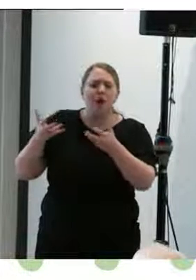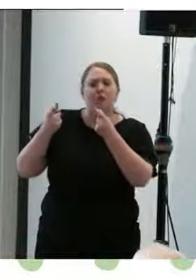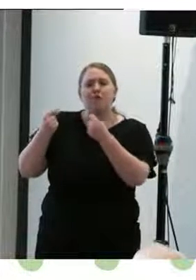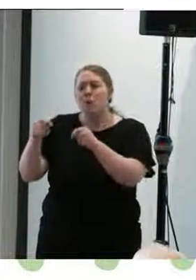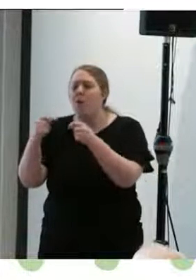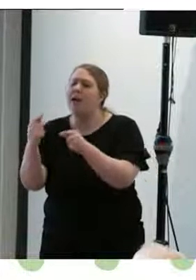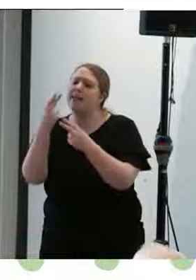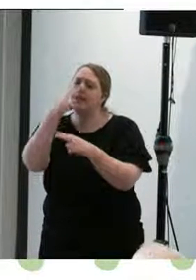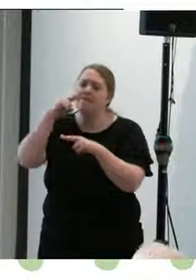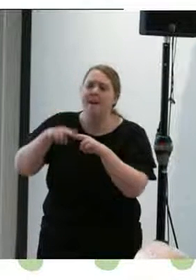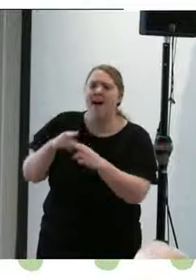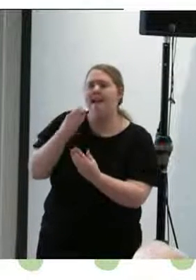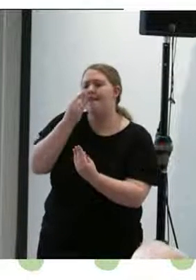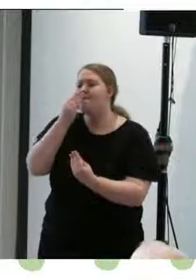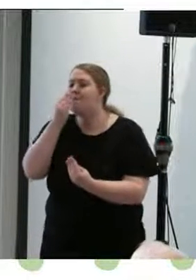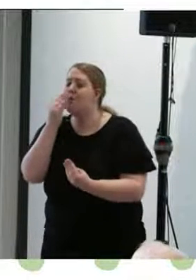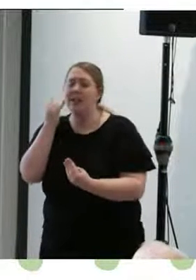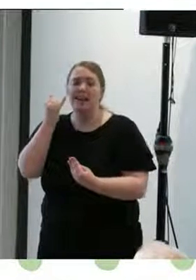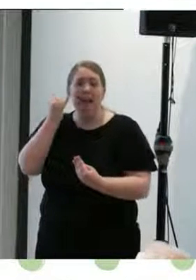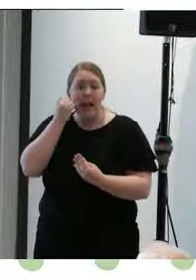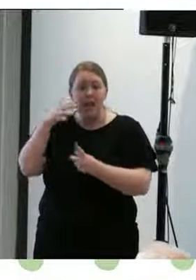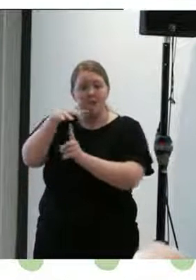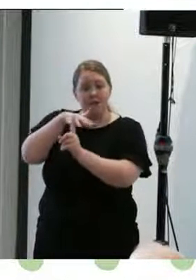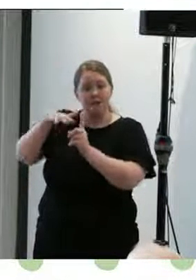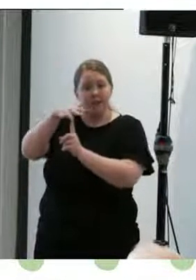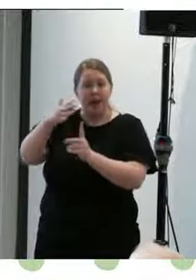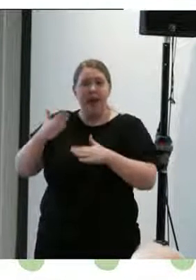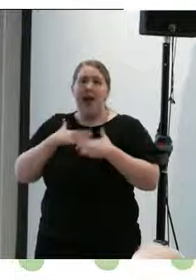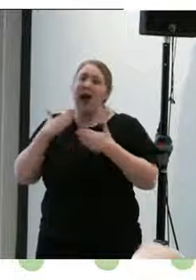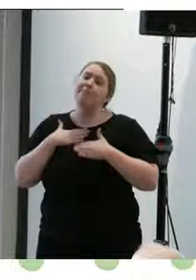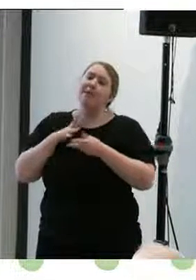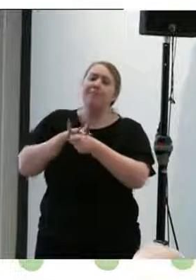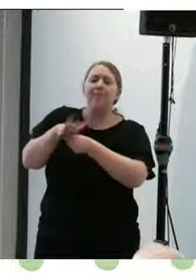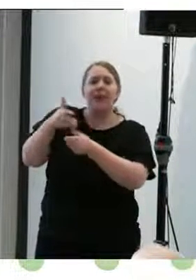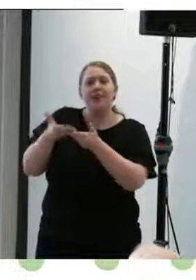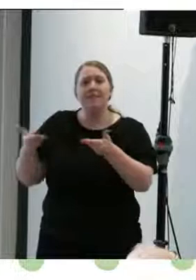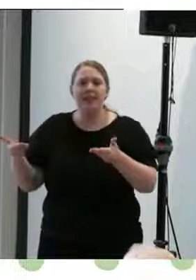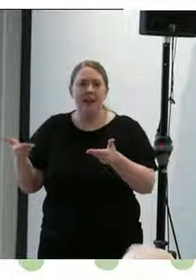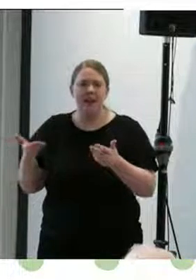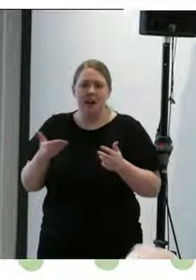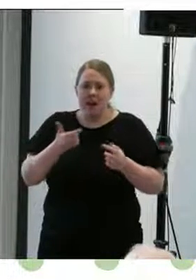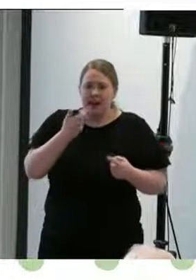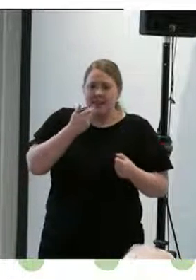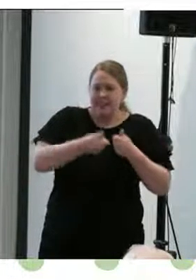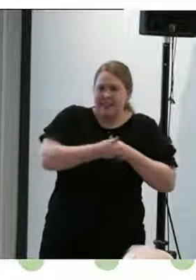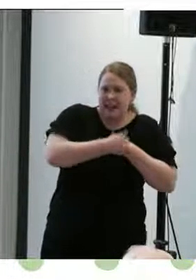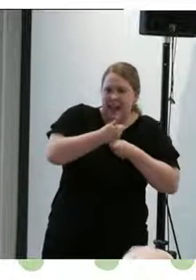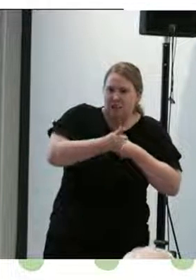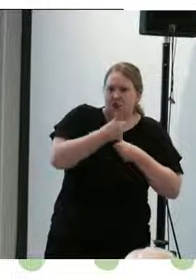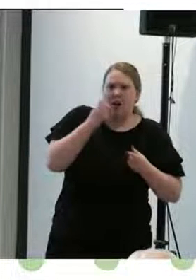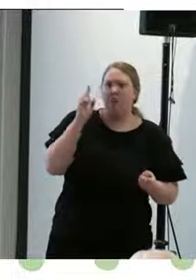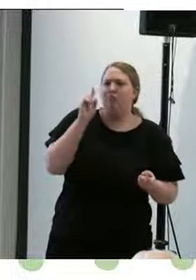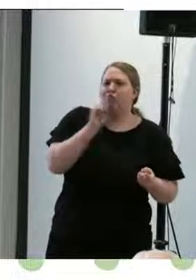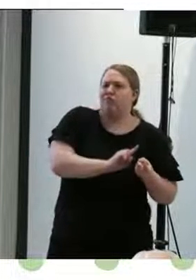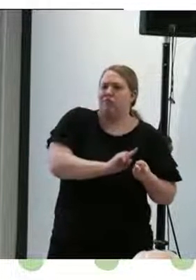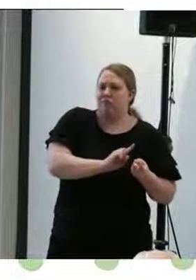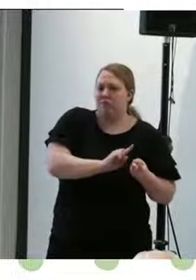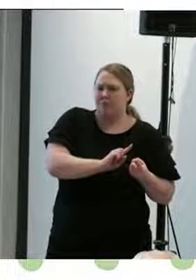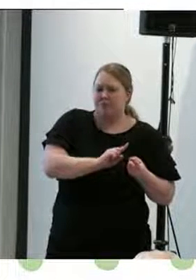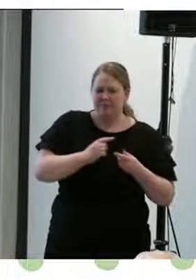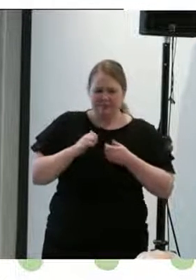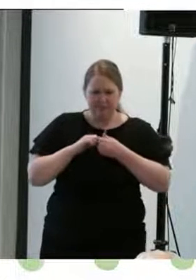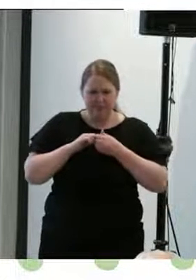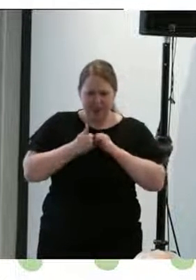short, if they are in rat heaven, they are less susceptible to dangerous influences. How do we make a rat heaven out of the blight